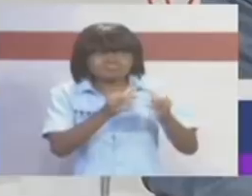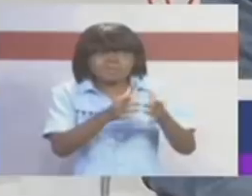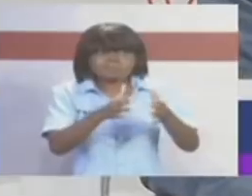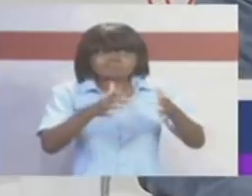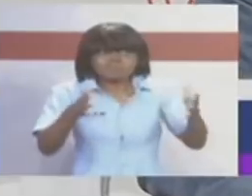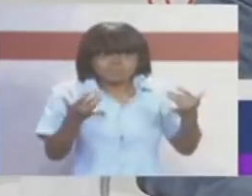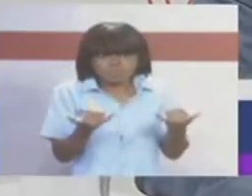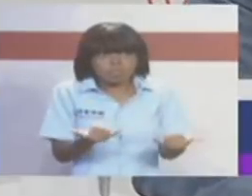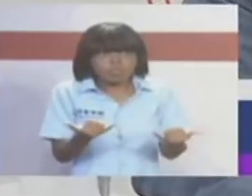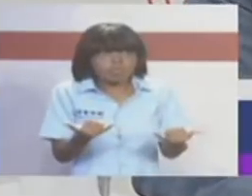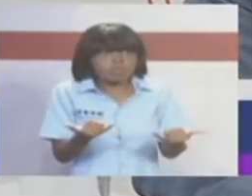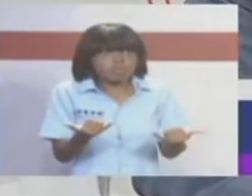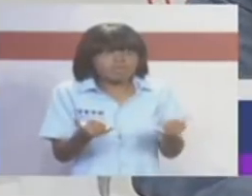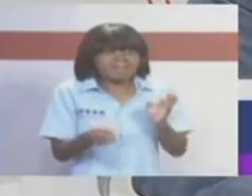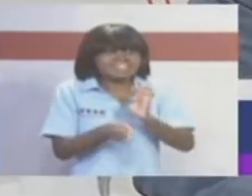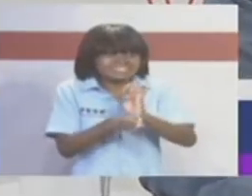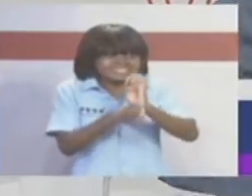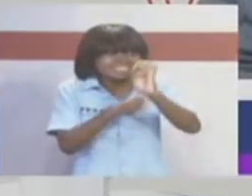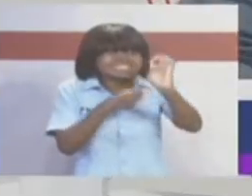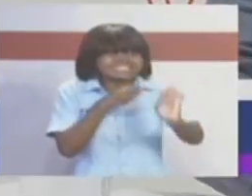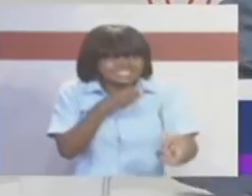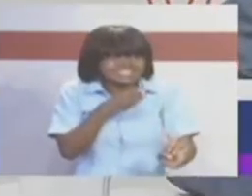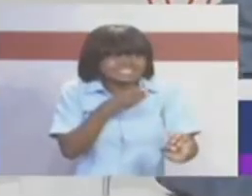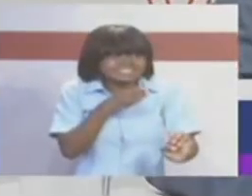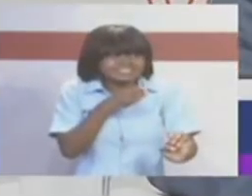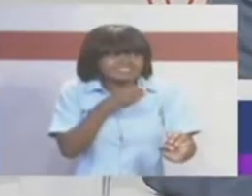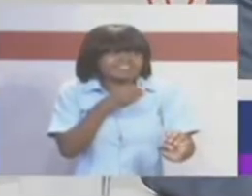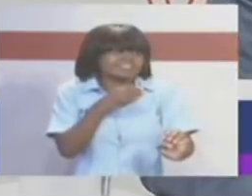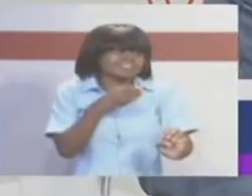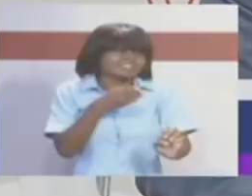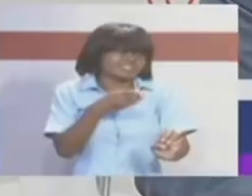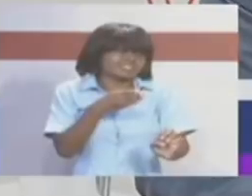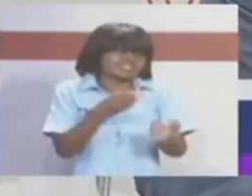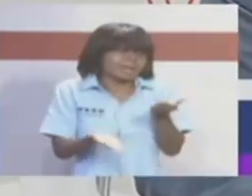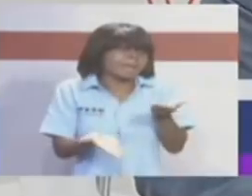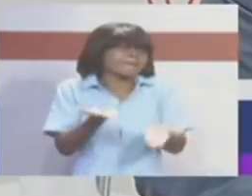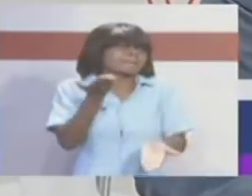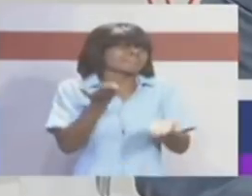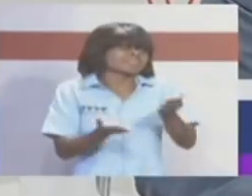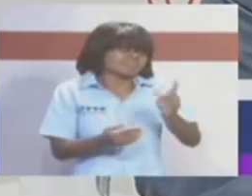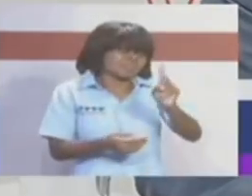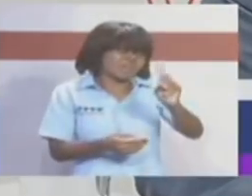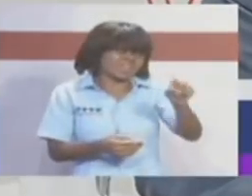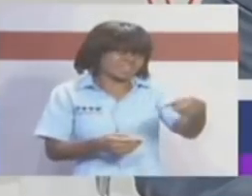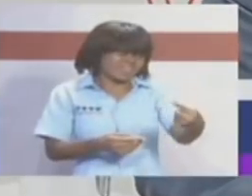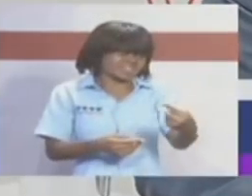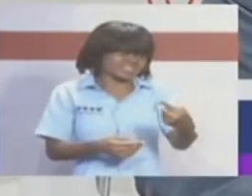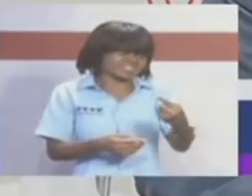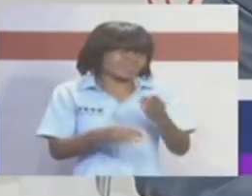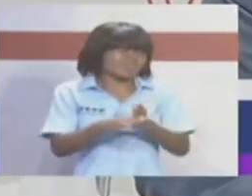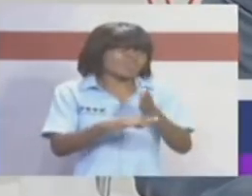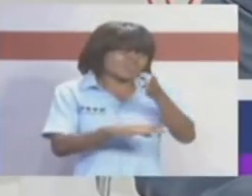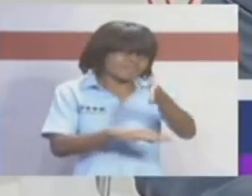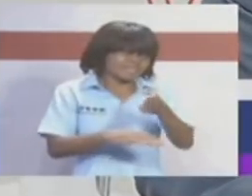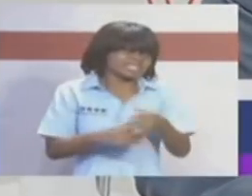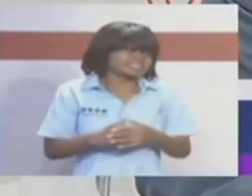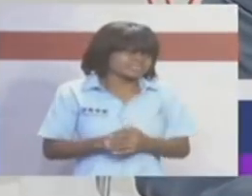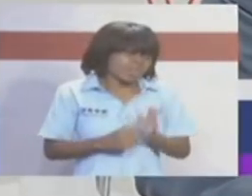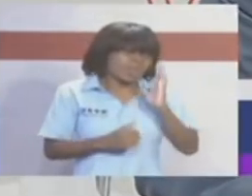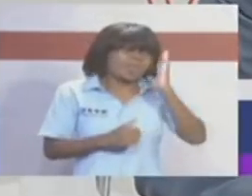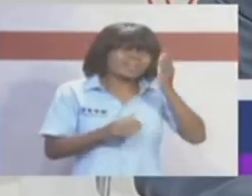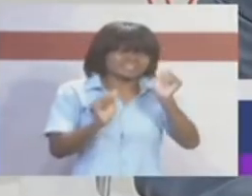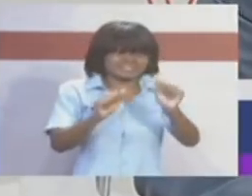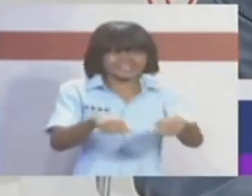of getting to 1,000 cases a day is actually quite real. So we do want to encourage the population to put their